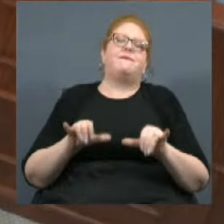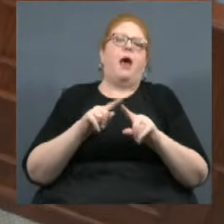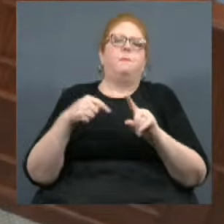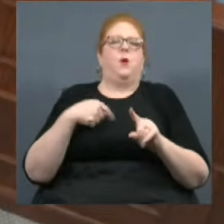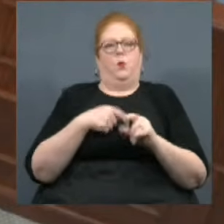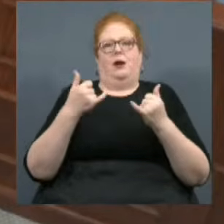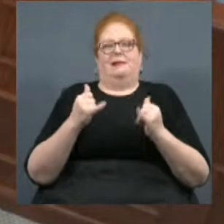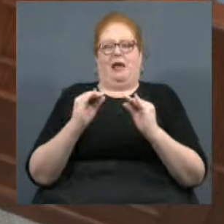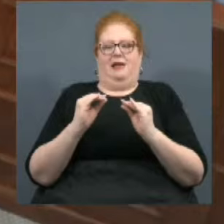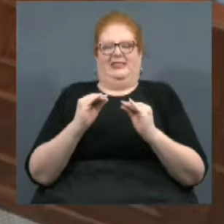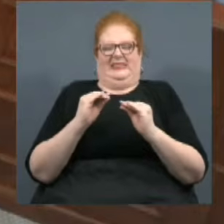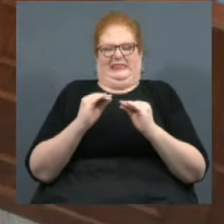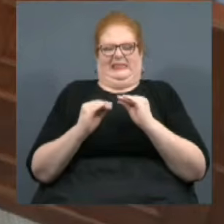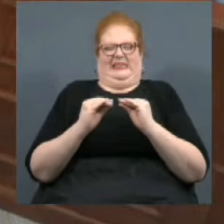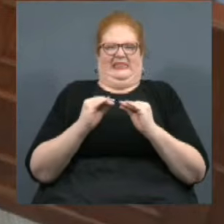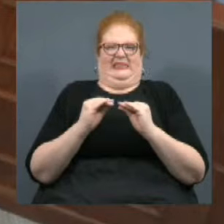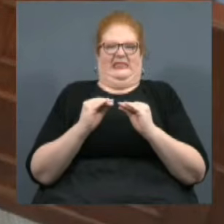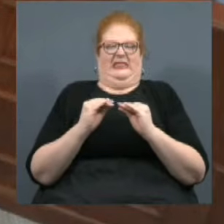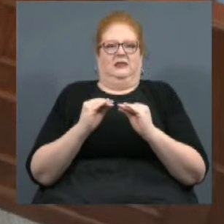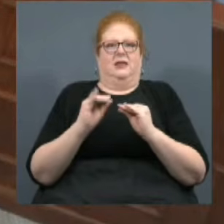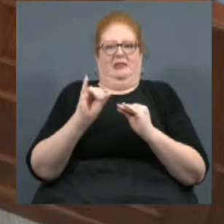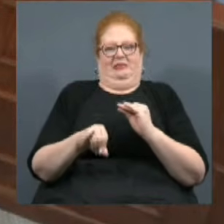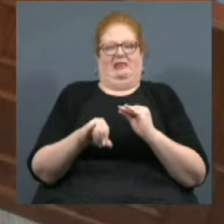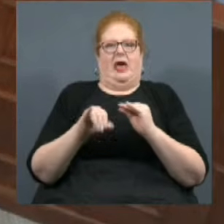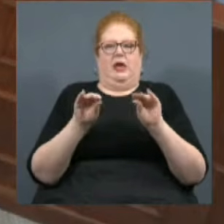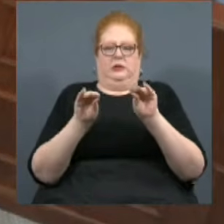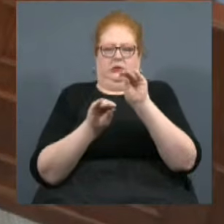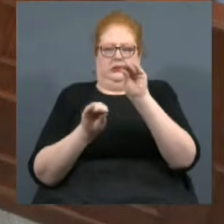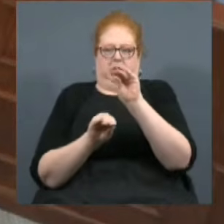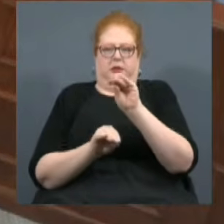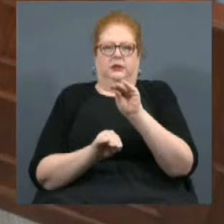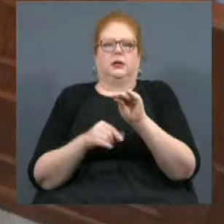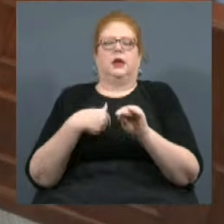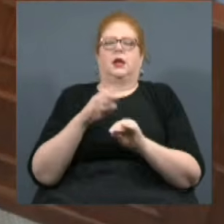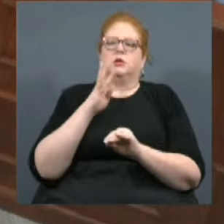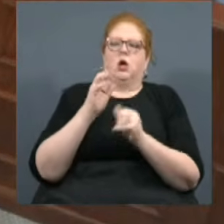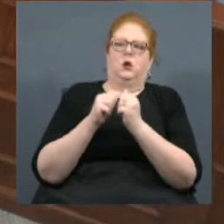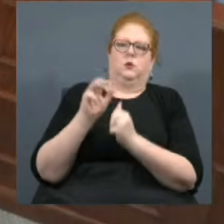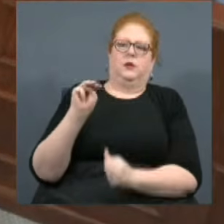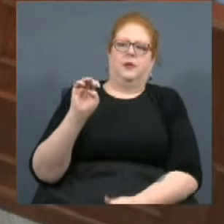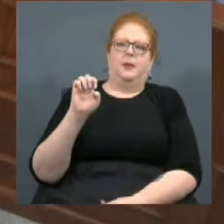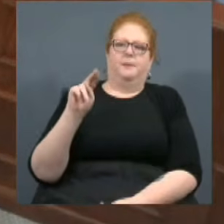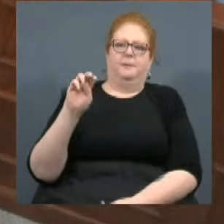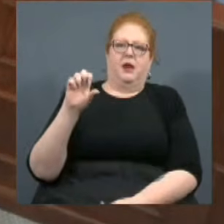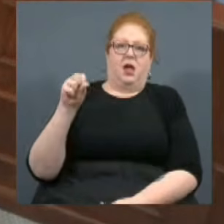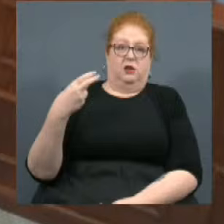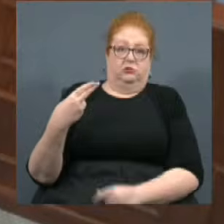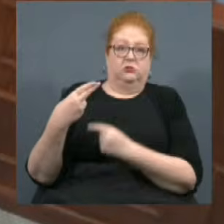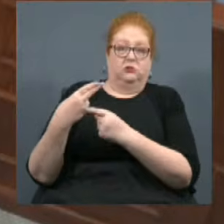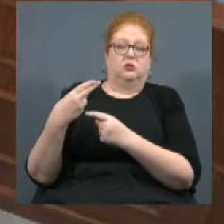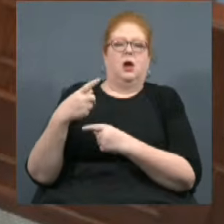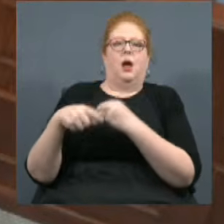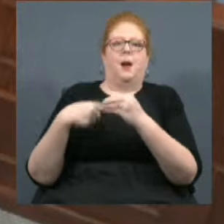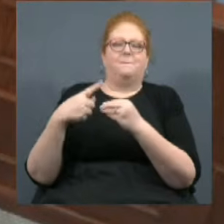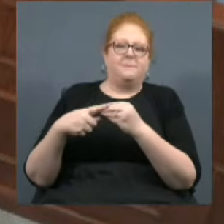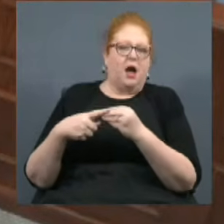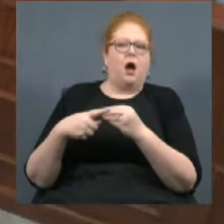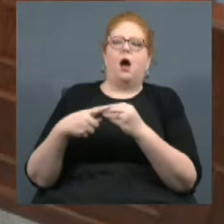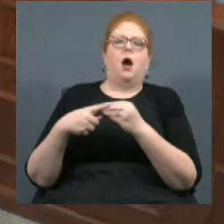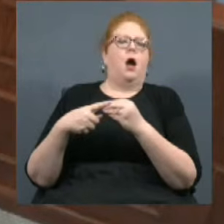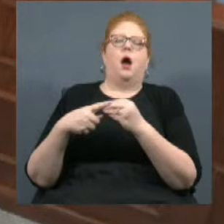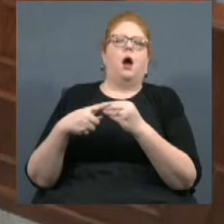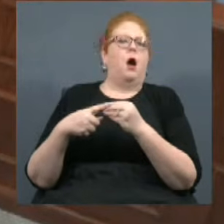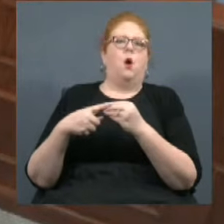some things, and then I've talked to Manesh to get some indications. The